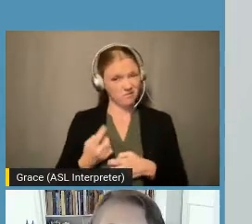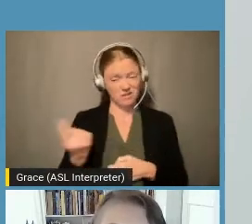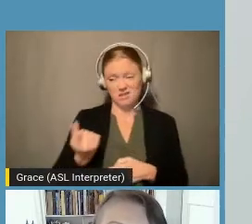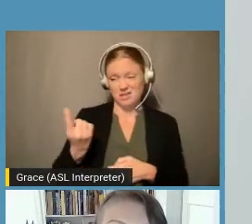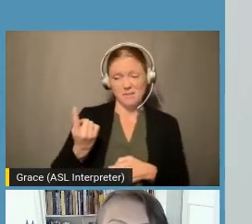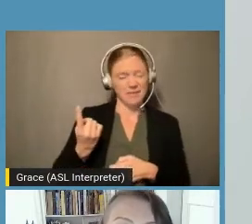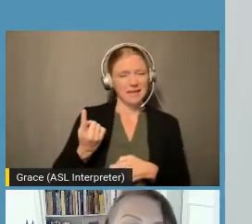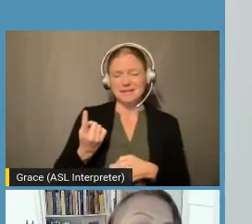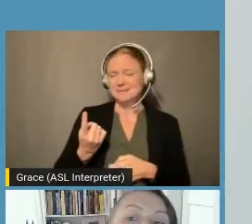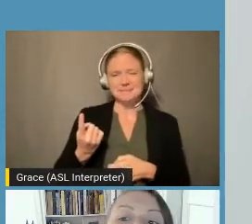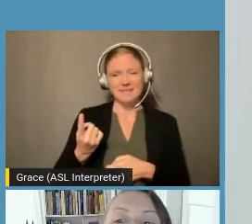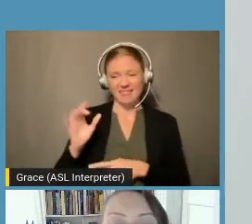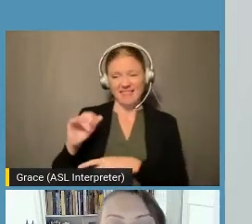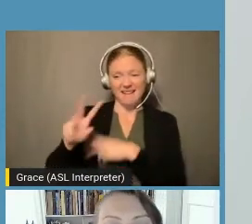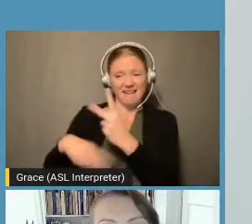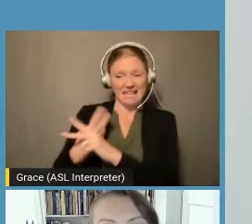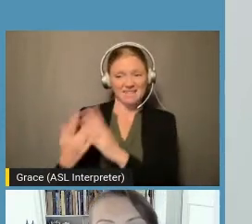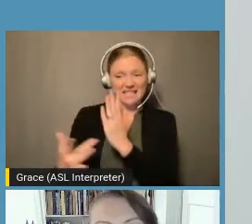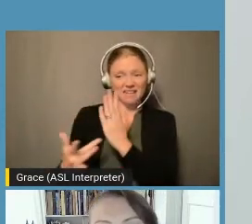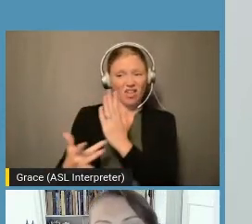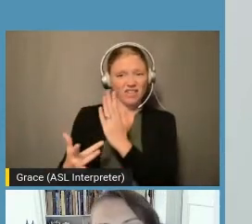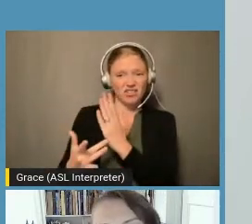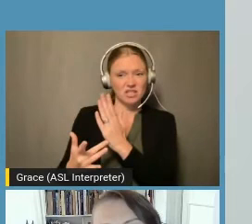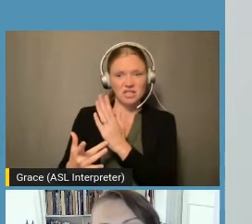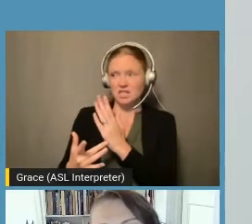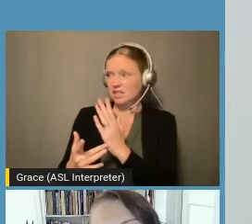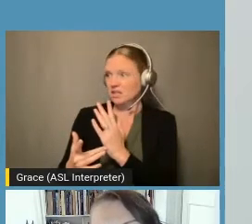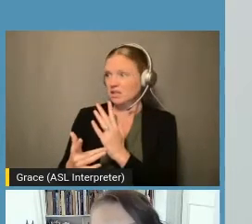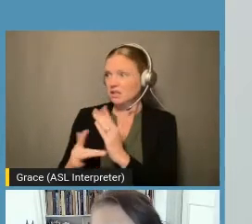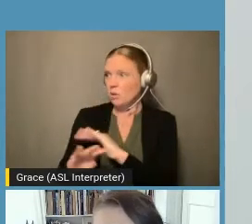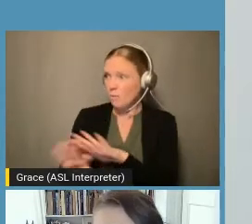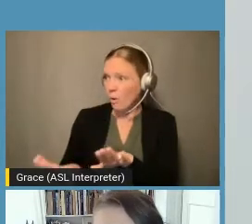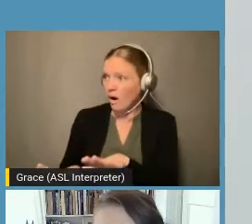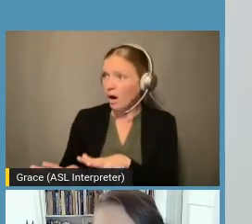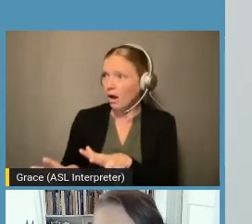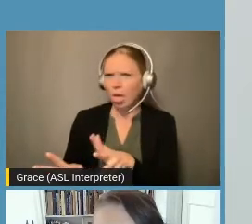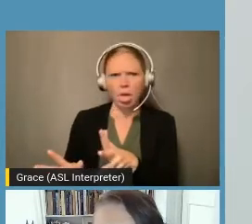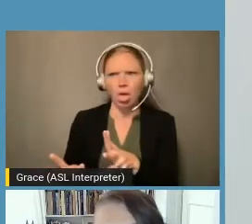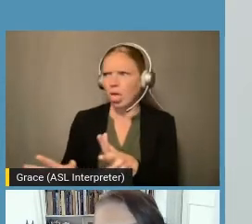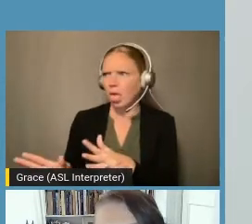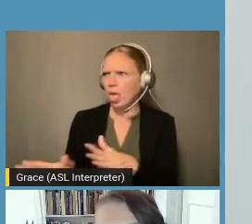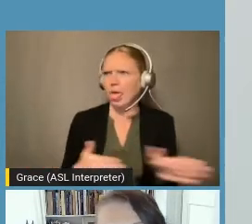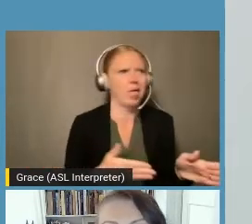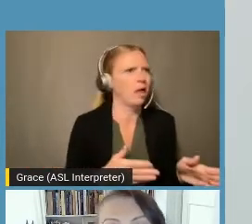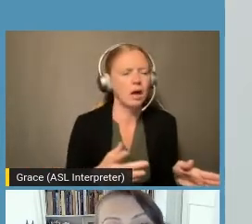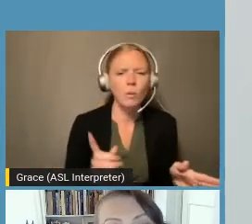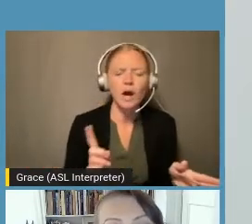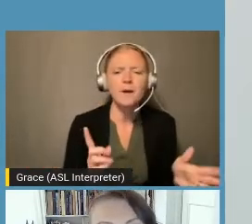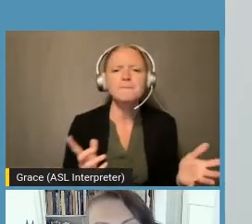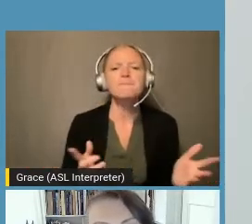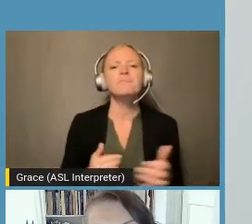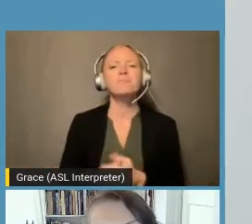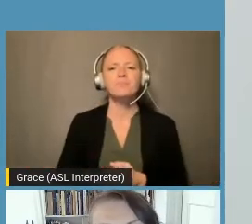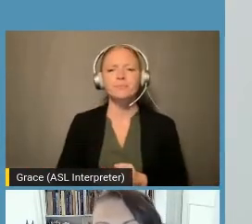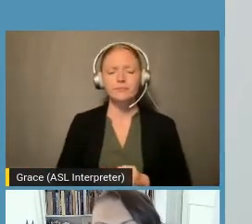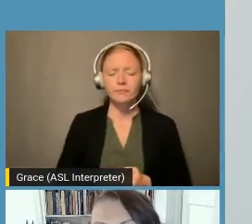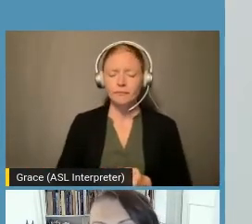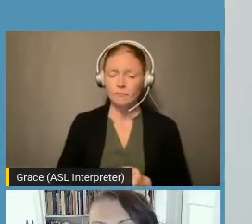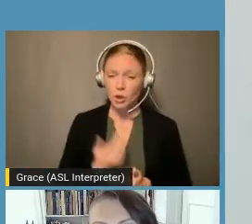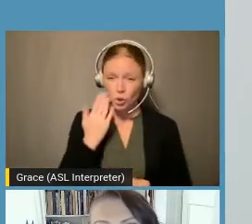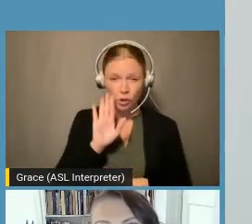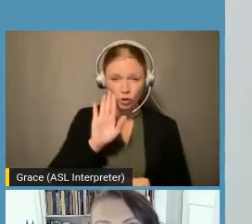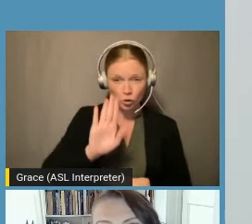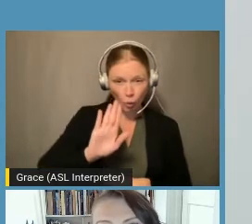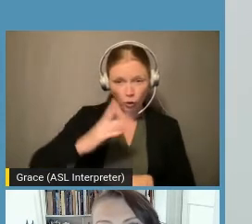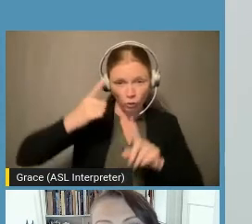is no longer supported. So there are lots of whys, and knowing what yours is will help you later down the road